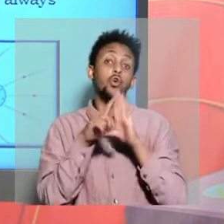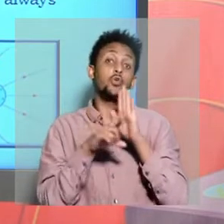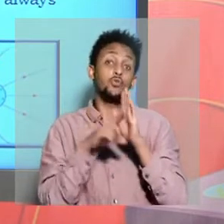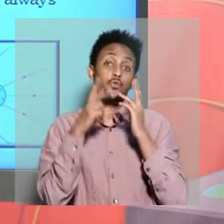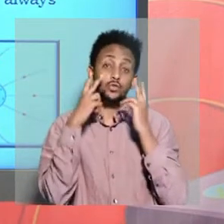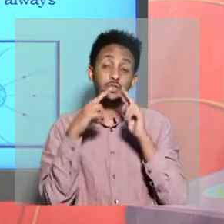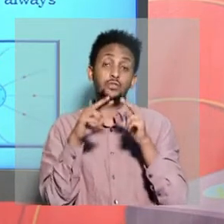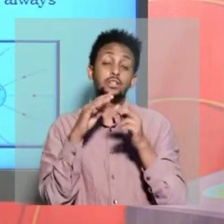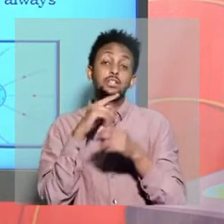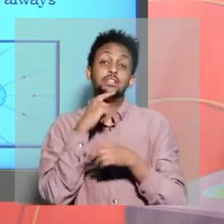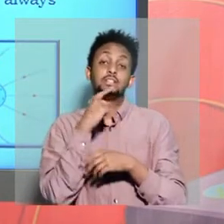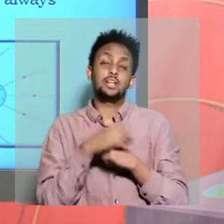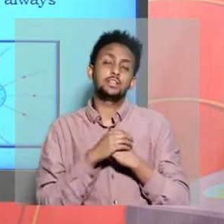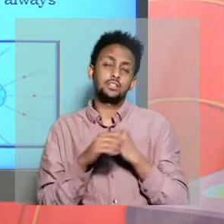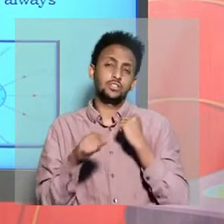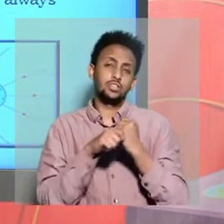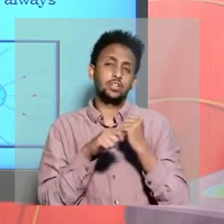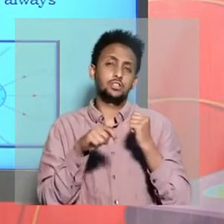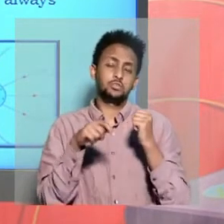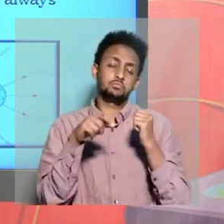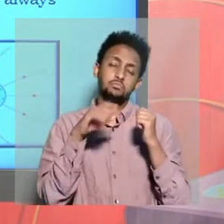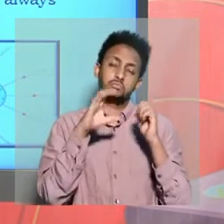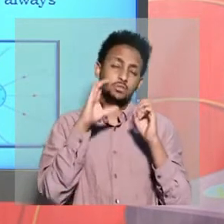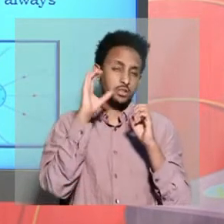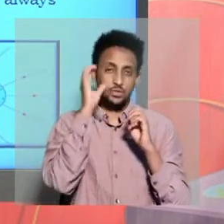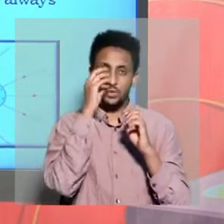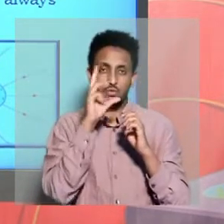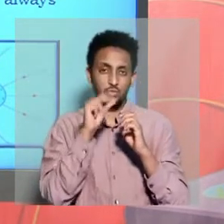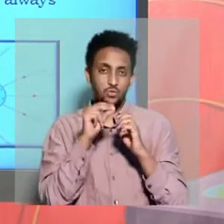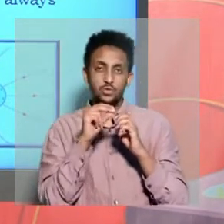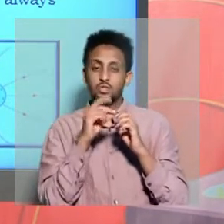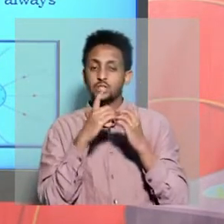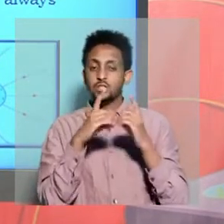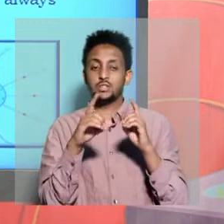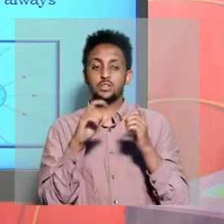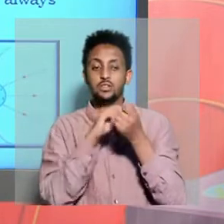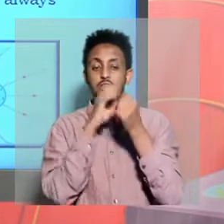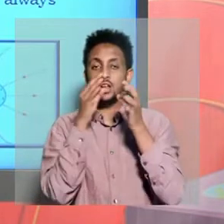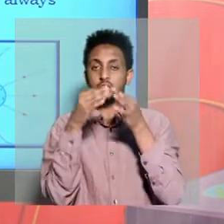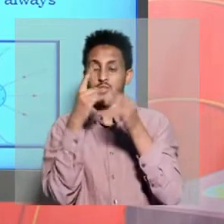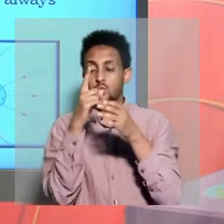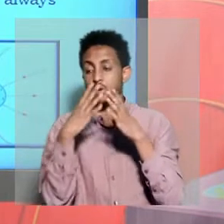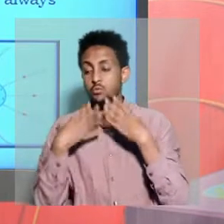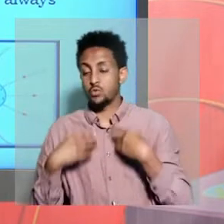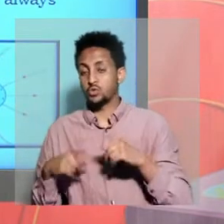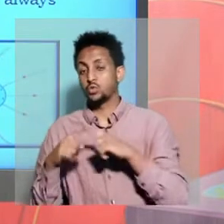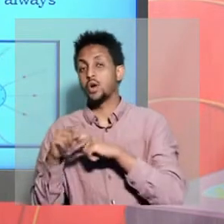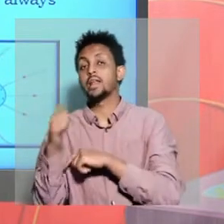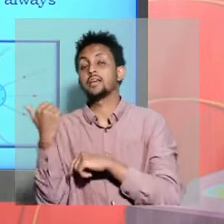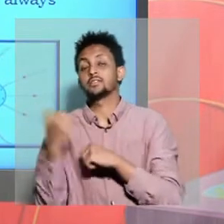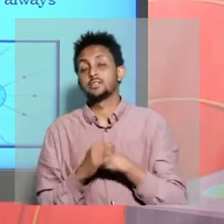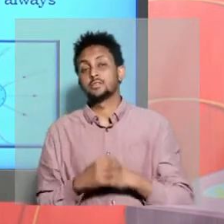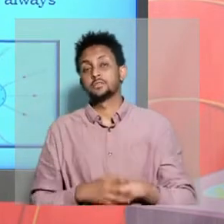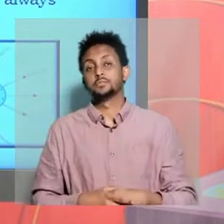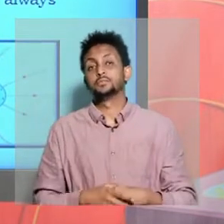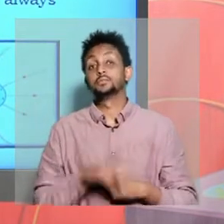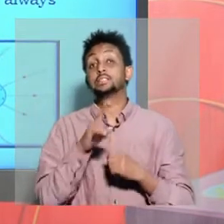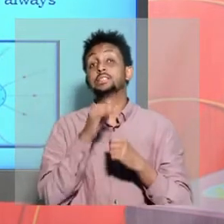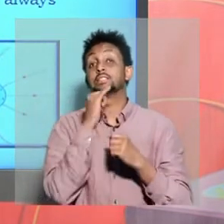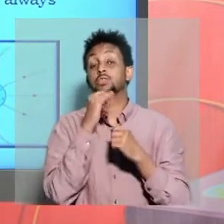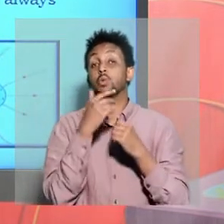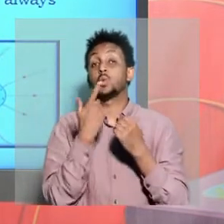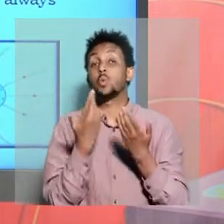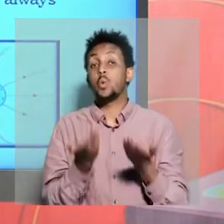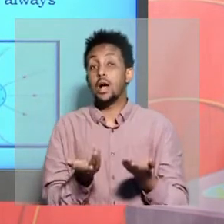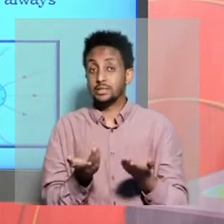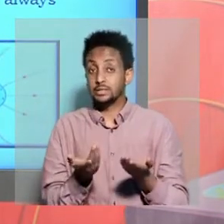conservation of charges states that charge is neither created nor destroyed, but is a transfer from one body to the other. This is what it